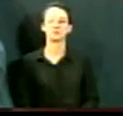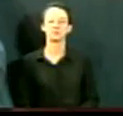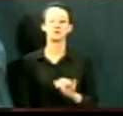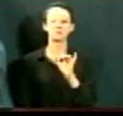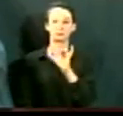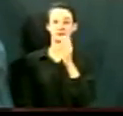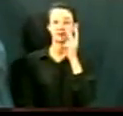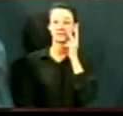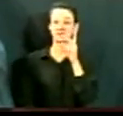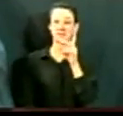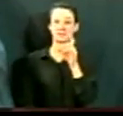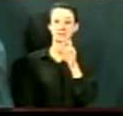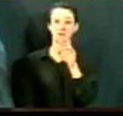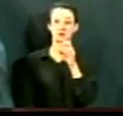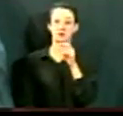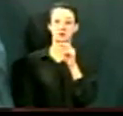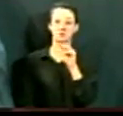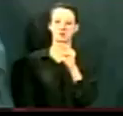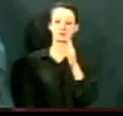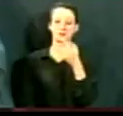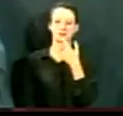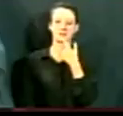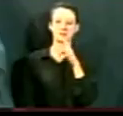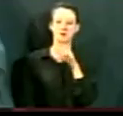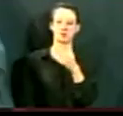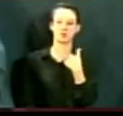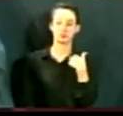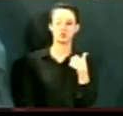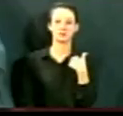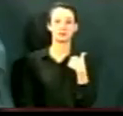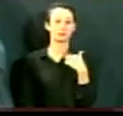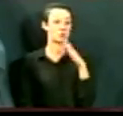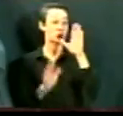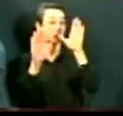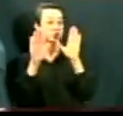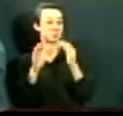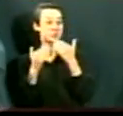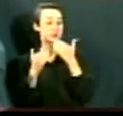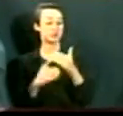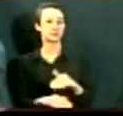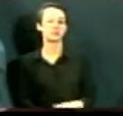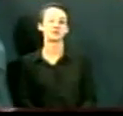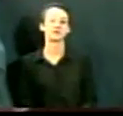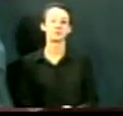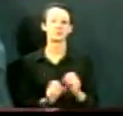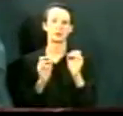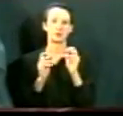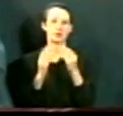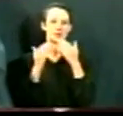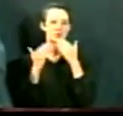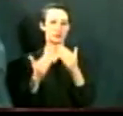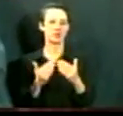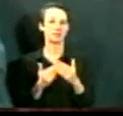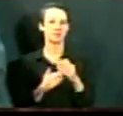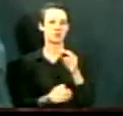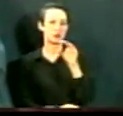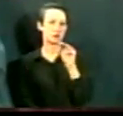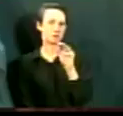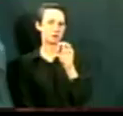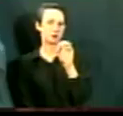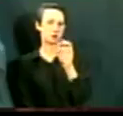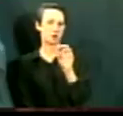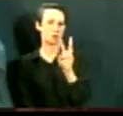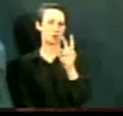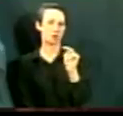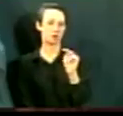and see, Dr. Drummond said she has it. Okay. Oh, awesome. Thanks, Kelly. Okay. Thank you, Ms. Drummond. Okay, Ms. Owen wanted to